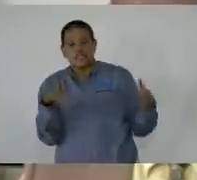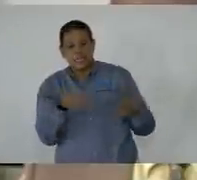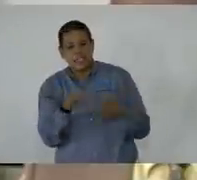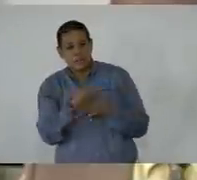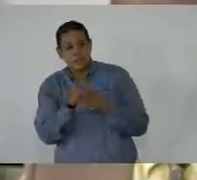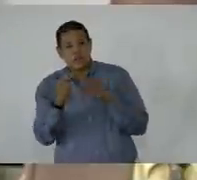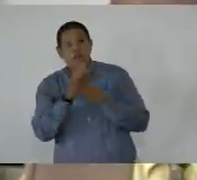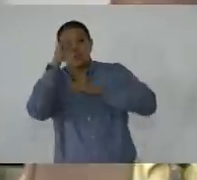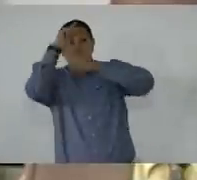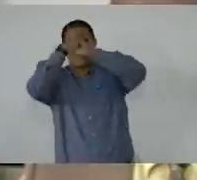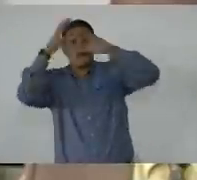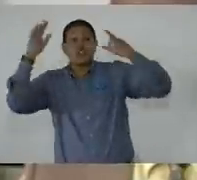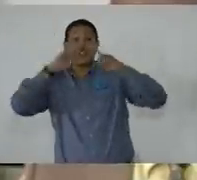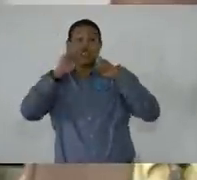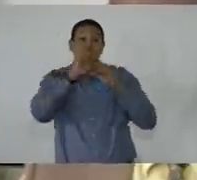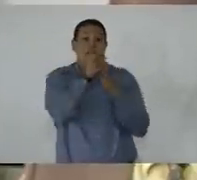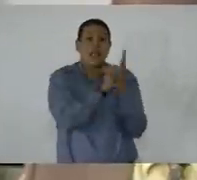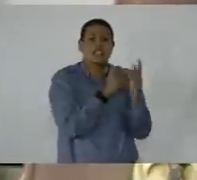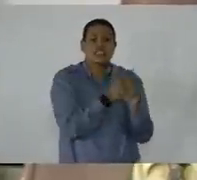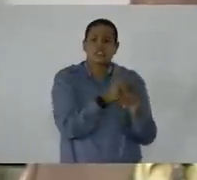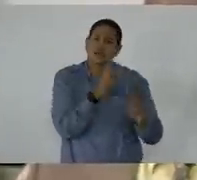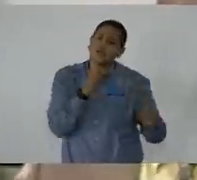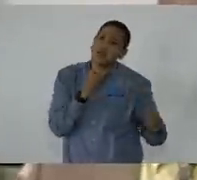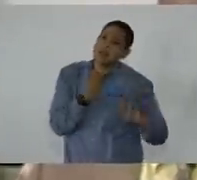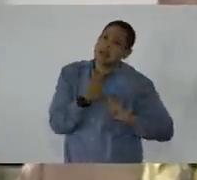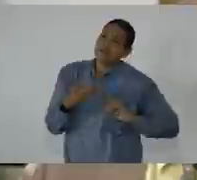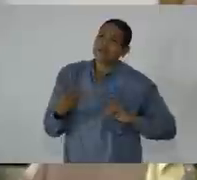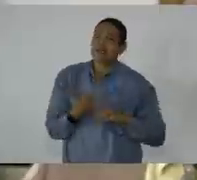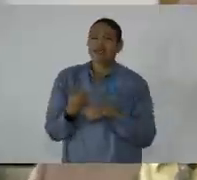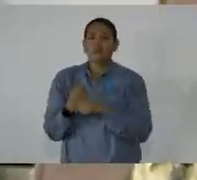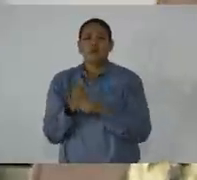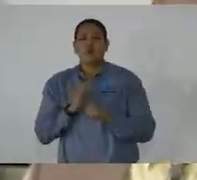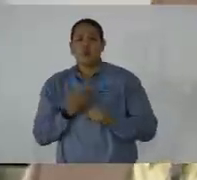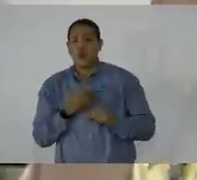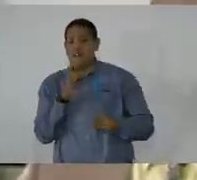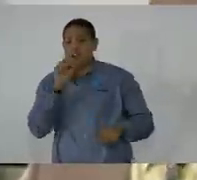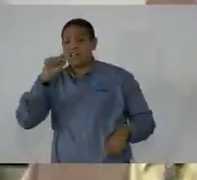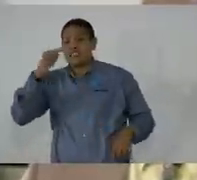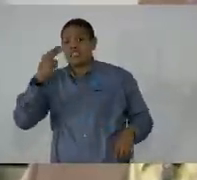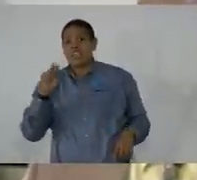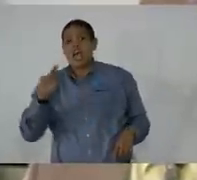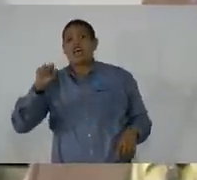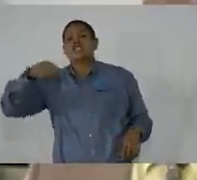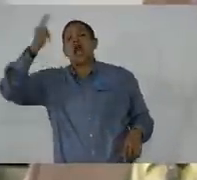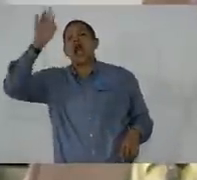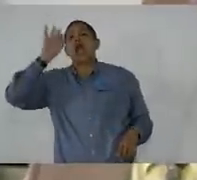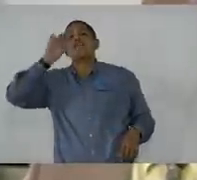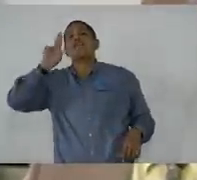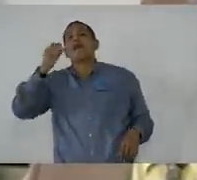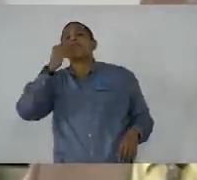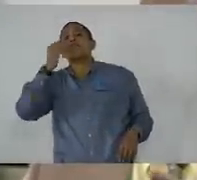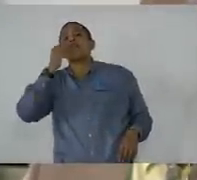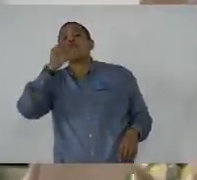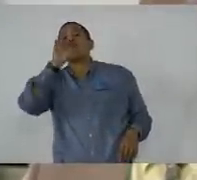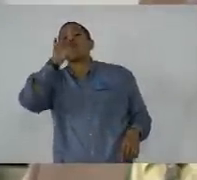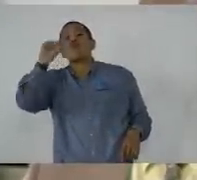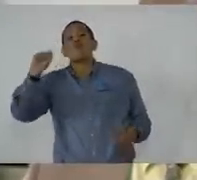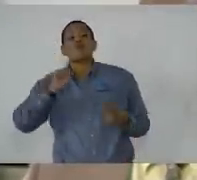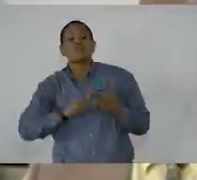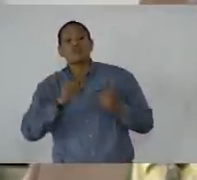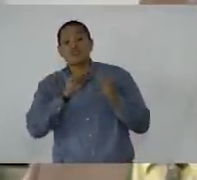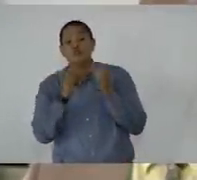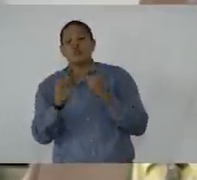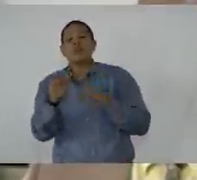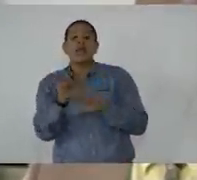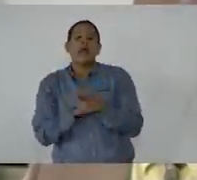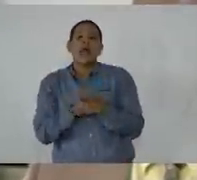divisions and agencies, is rapidly expanding the production of our starches, high-fiber foods, roots, and tubers such as